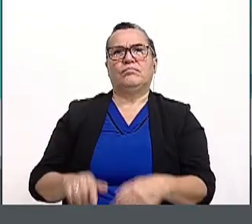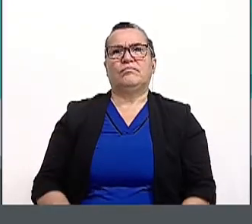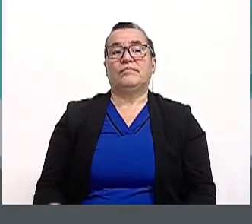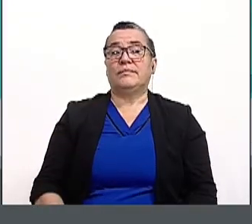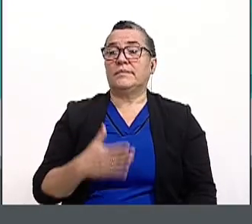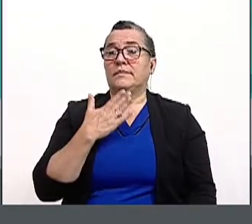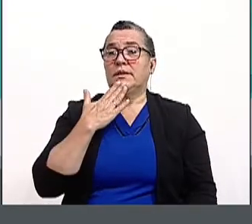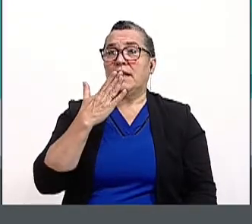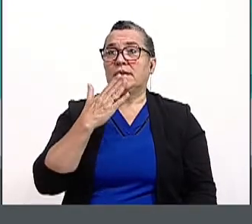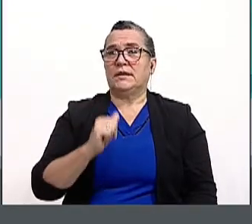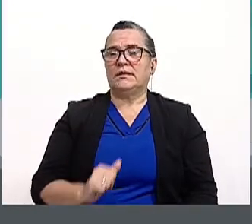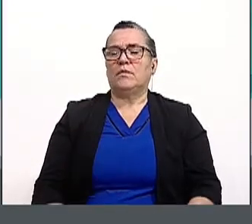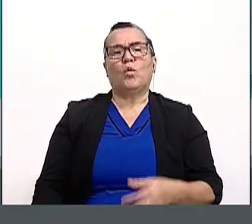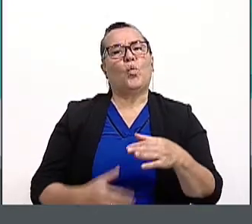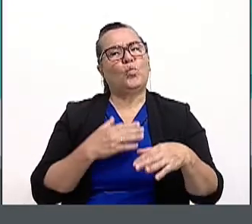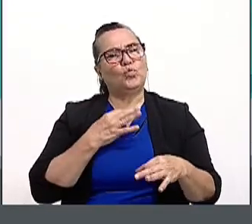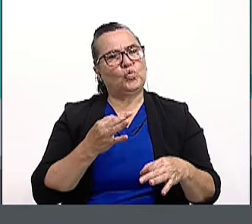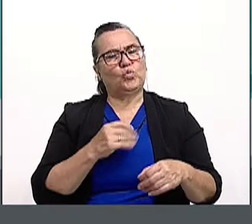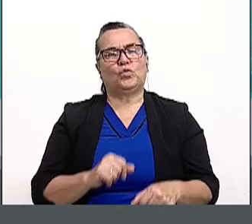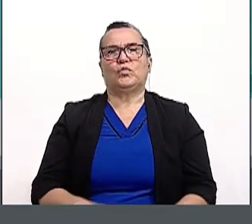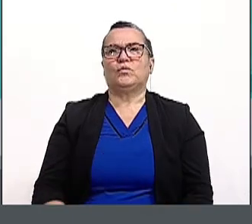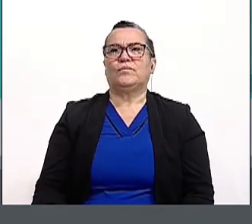Thank you. You're welcome.